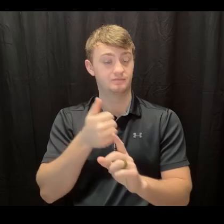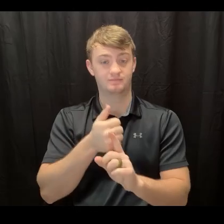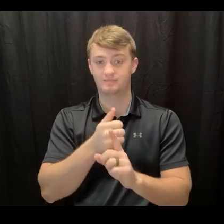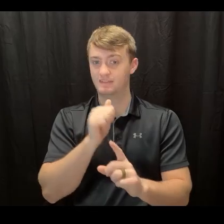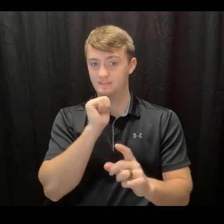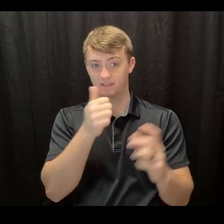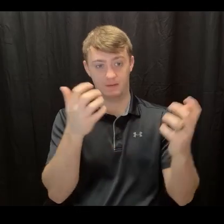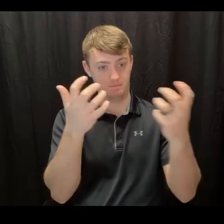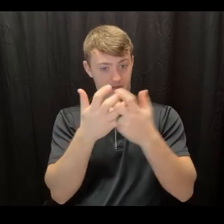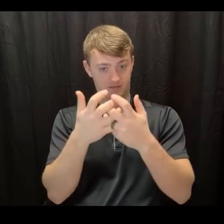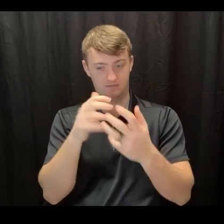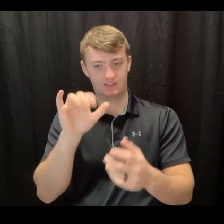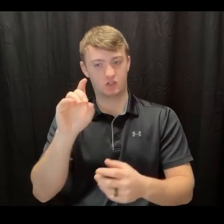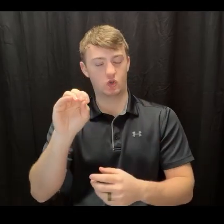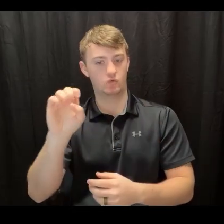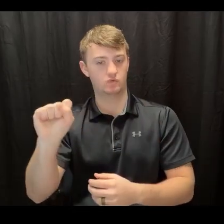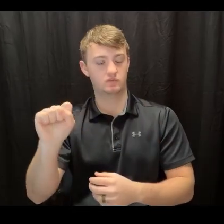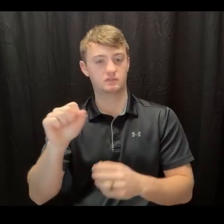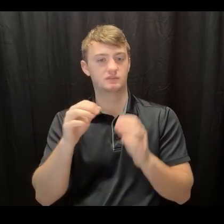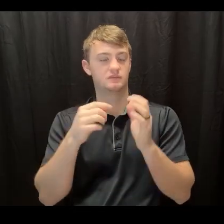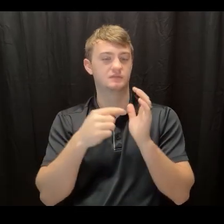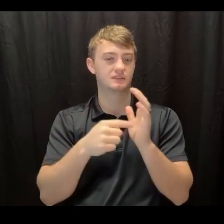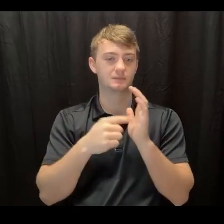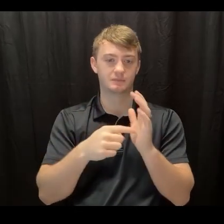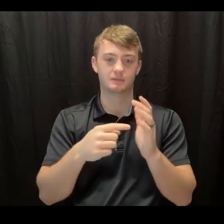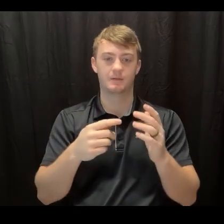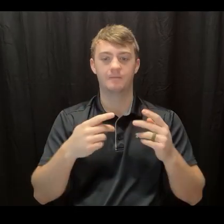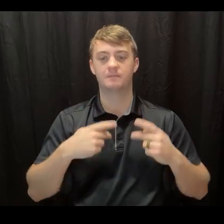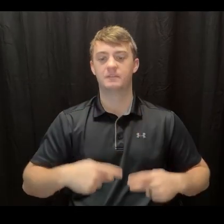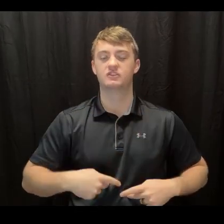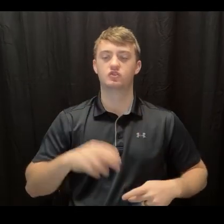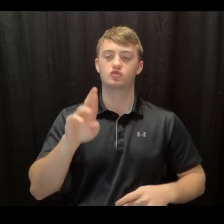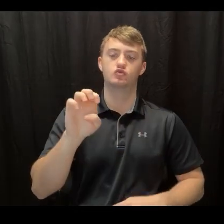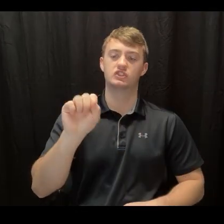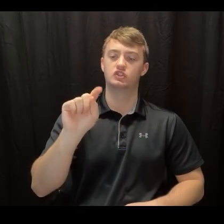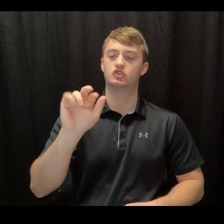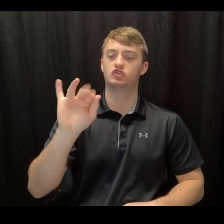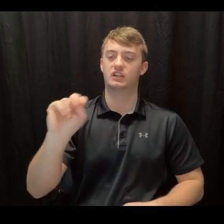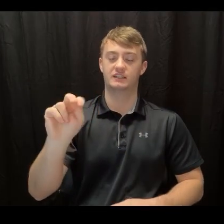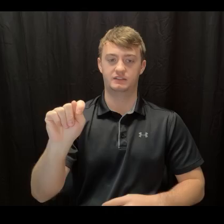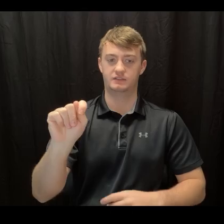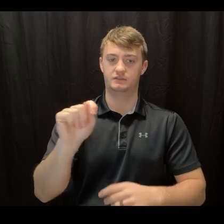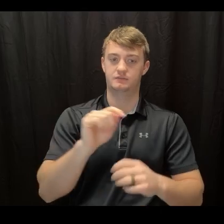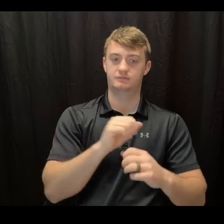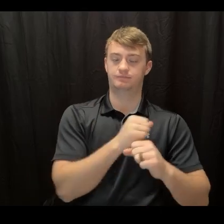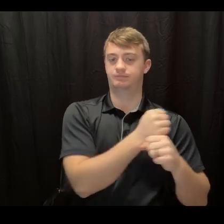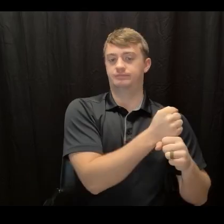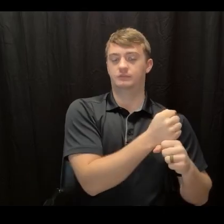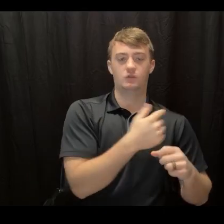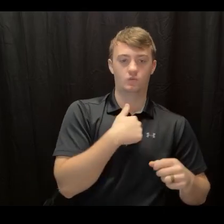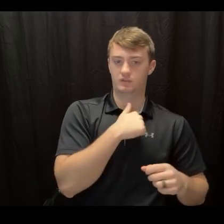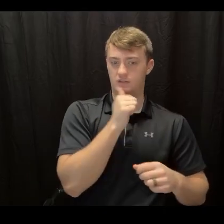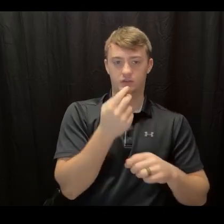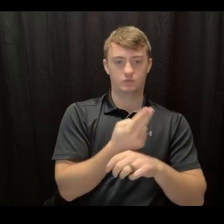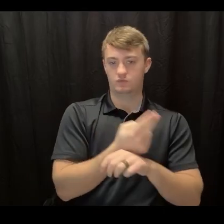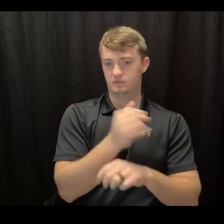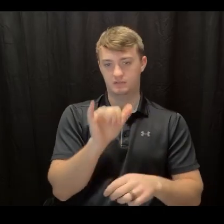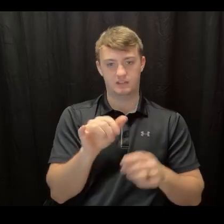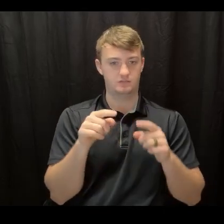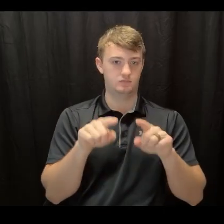do not match those codes, such as physical restraint, We don't use those either in